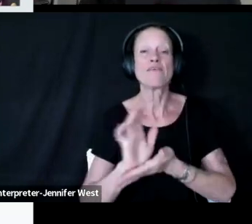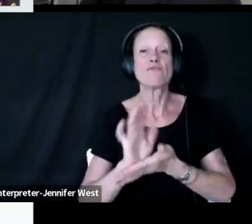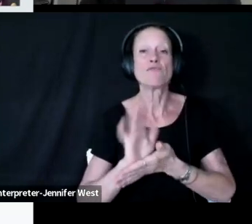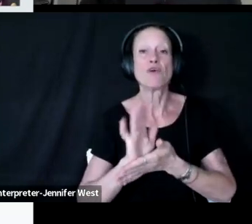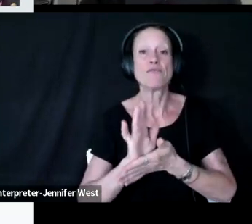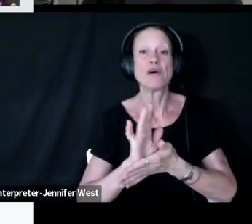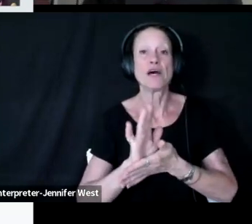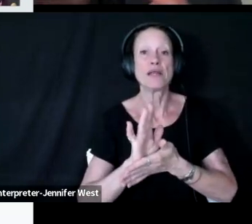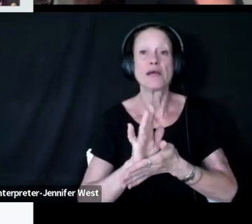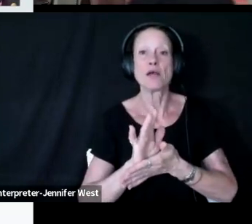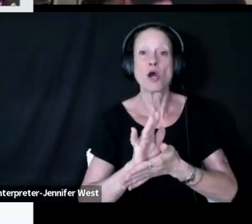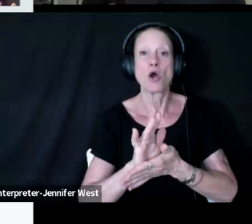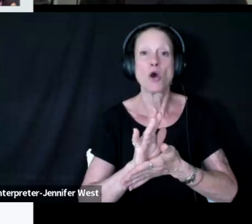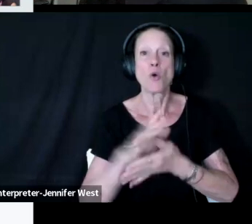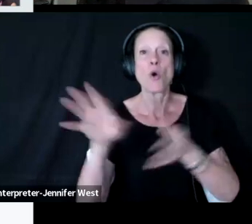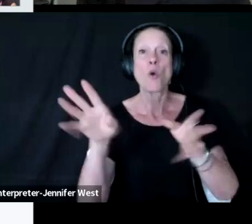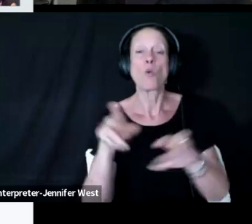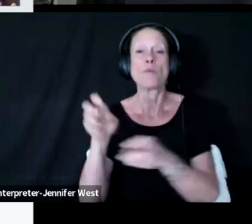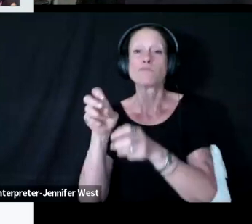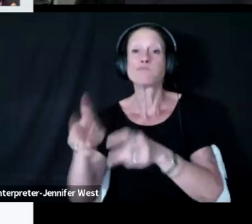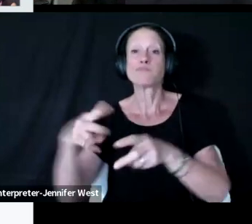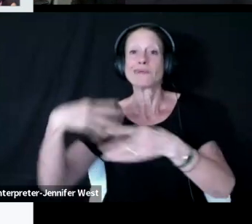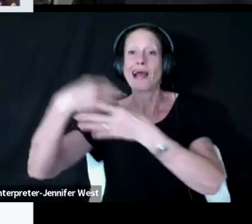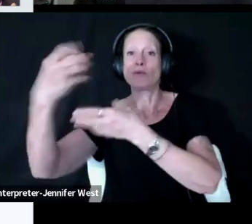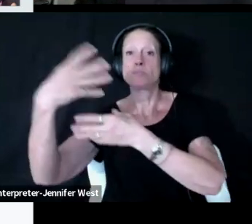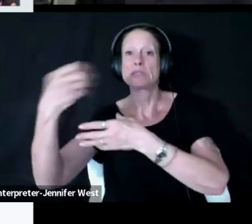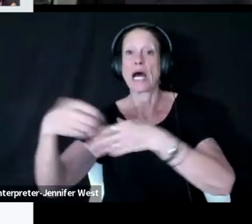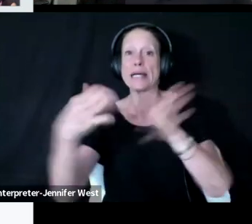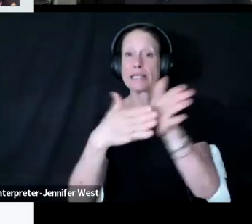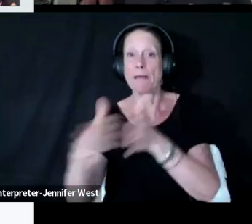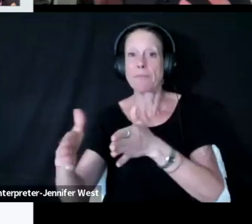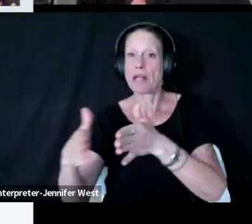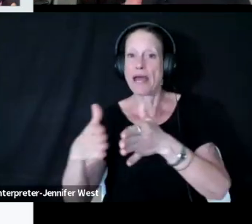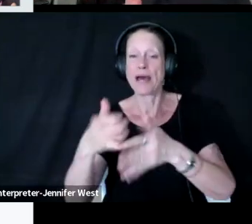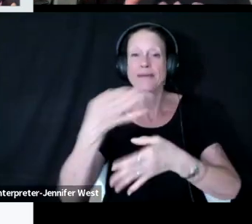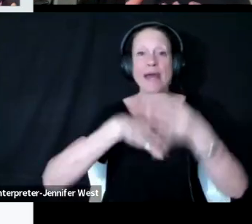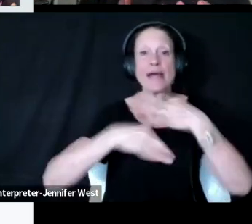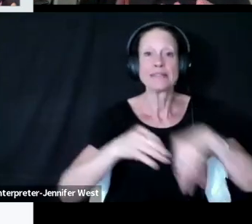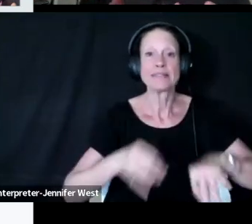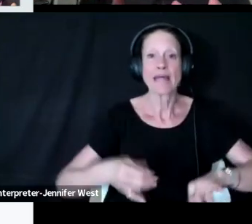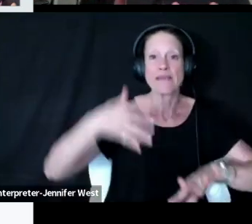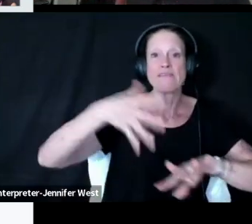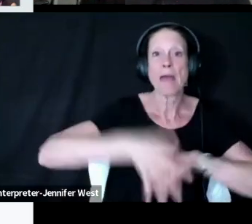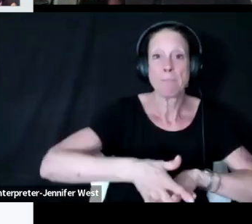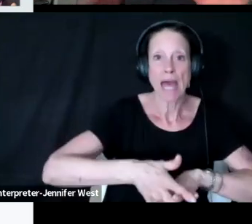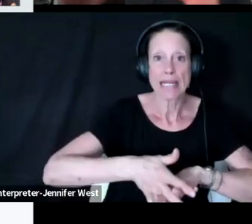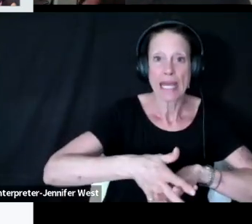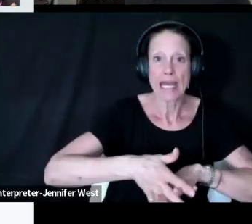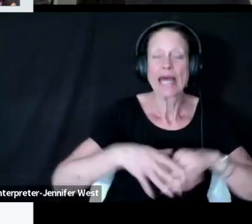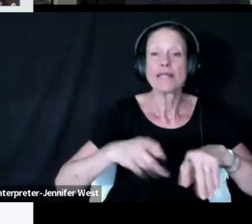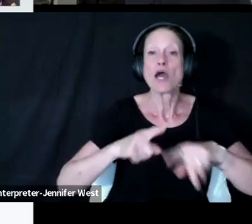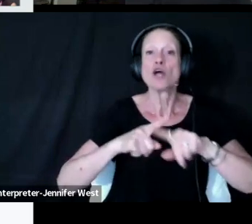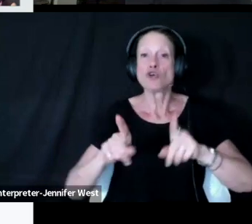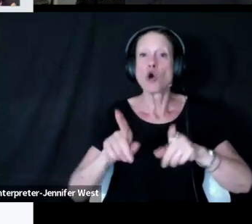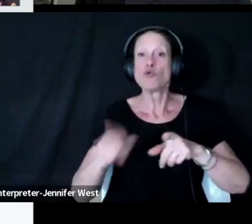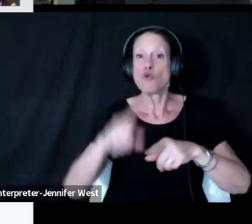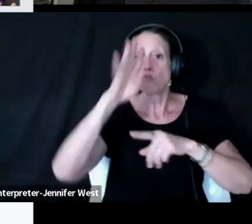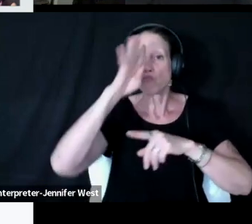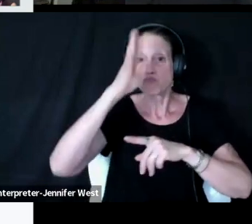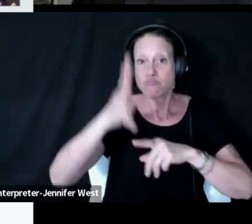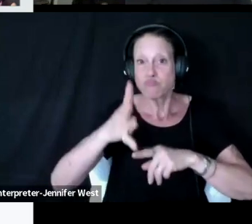video outside the plan rather than embed it, which means, and there are video, there you can create your